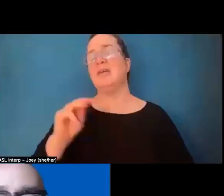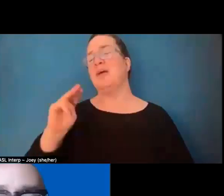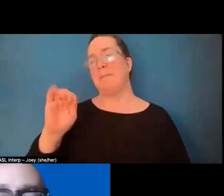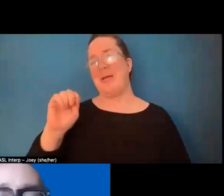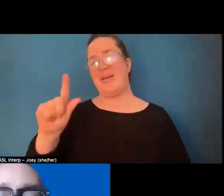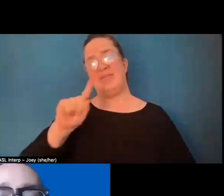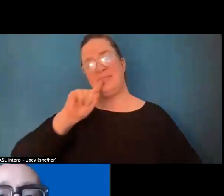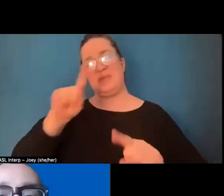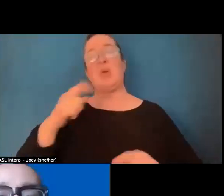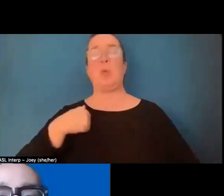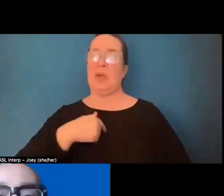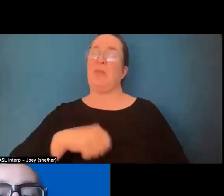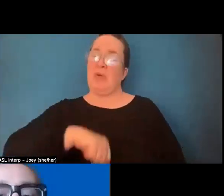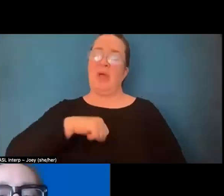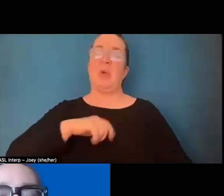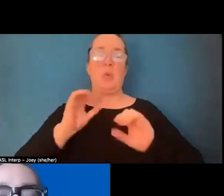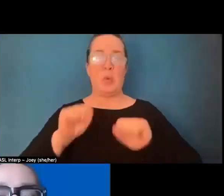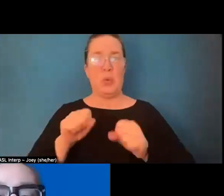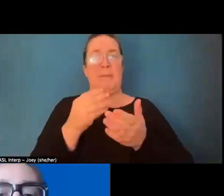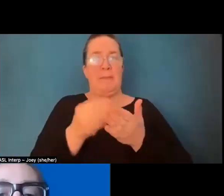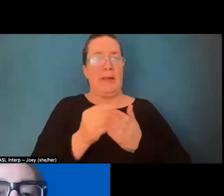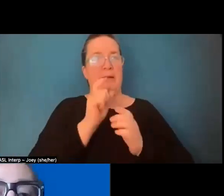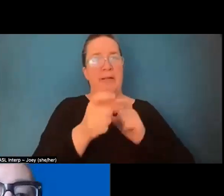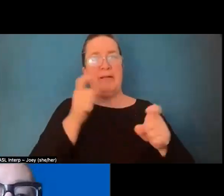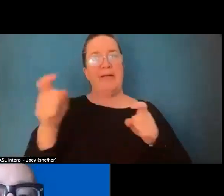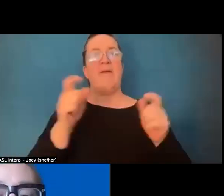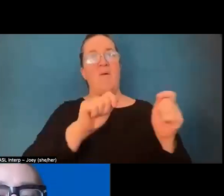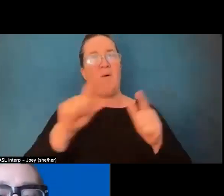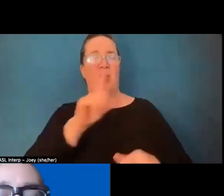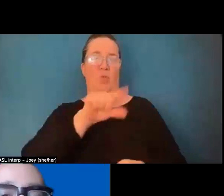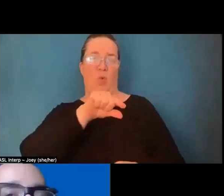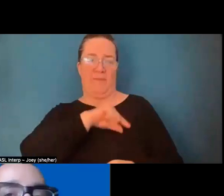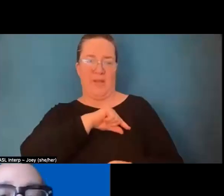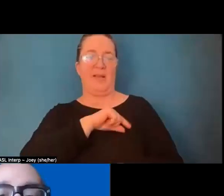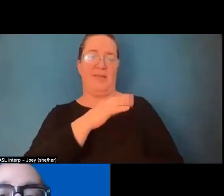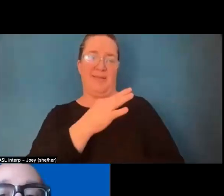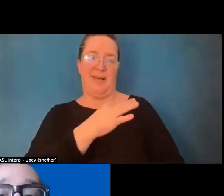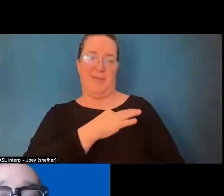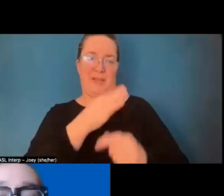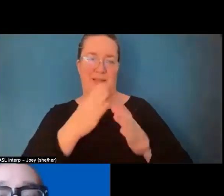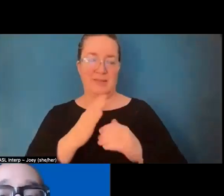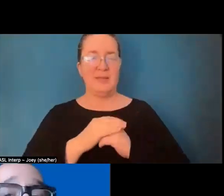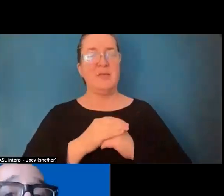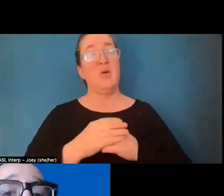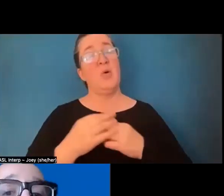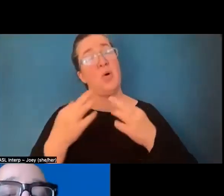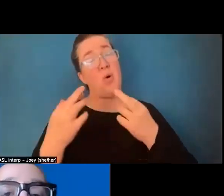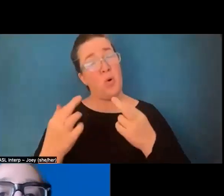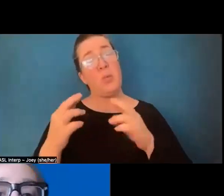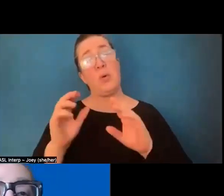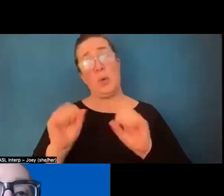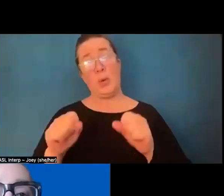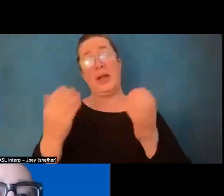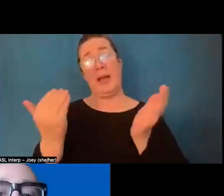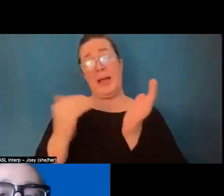proud of that. And the hope is that the community advisory panel will allow us to do that again this year. However, without